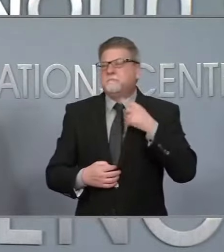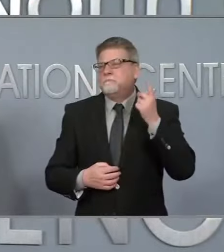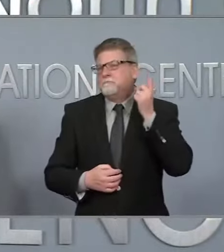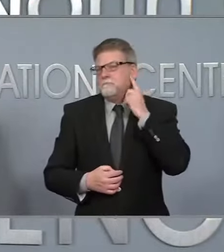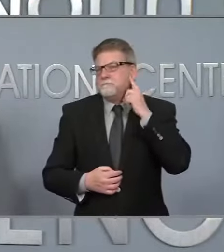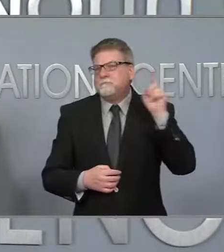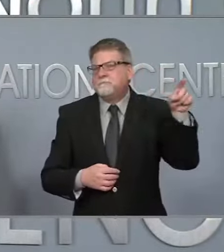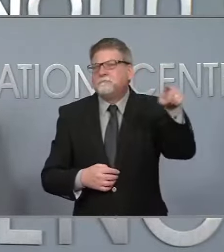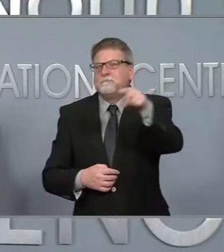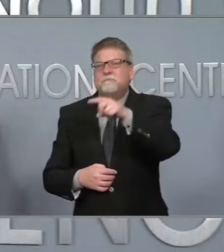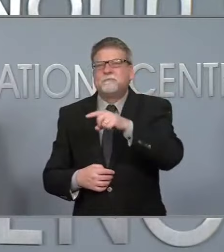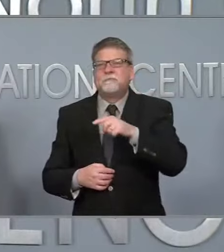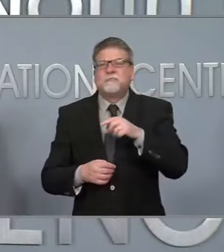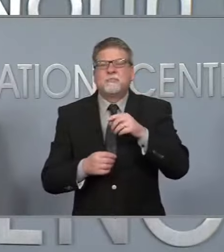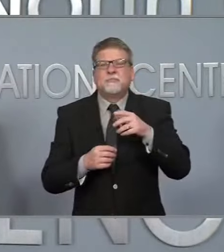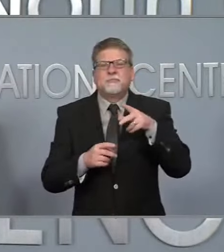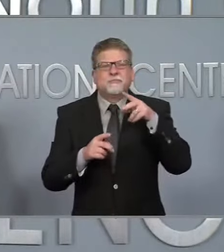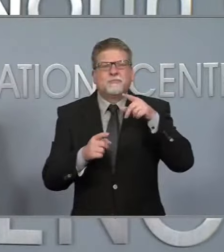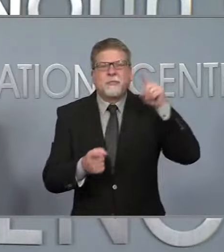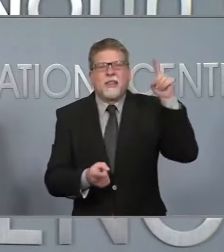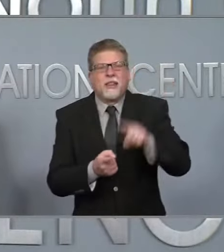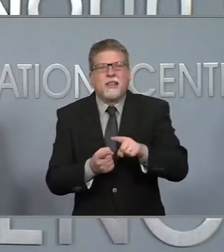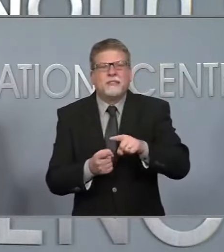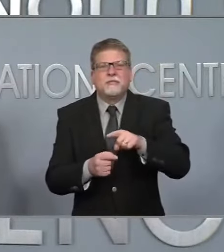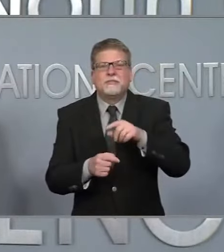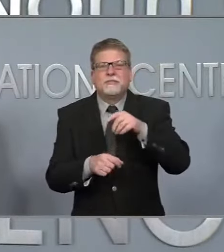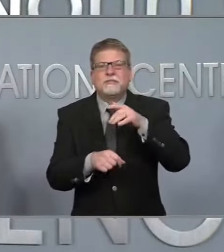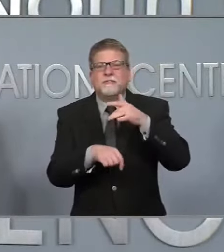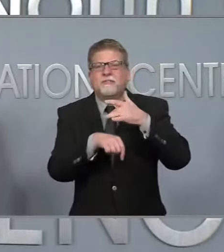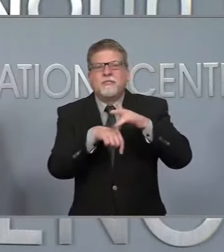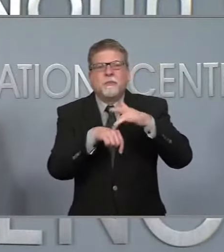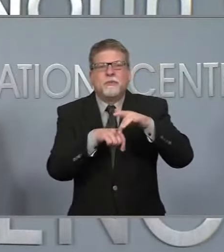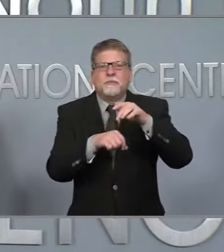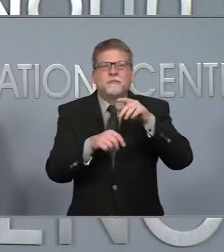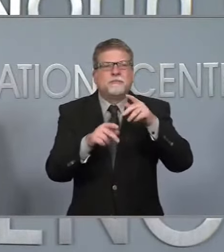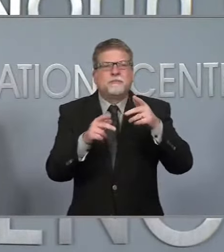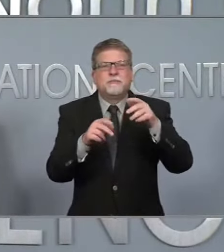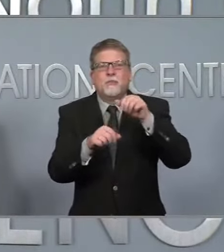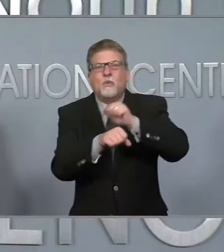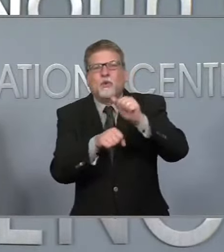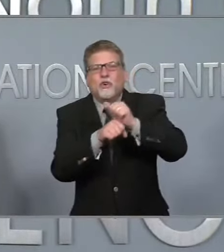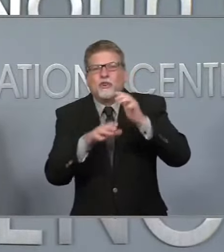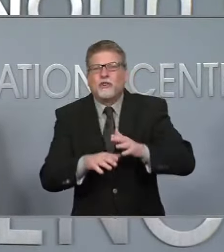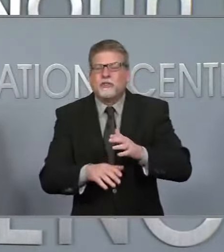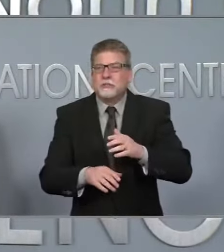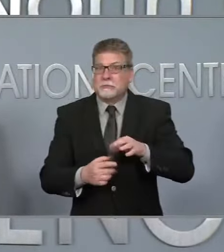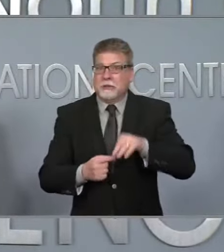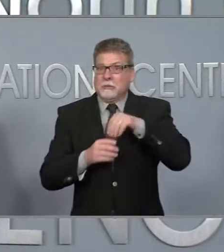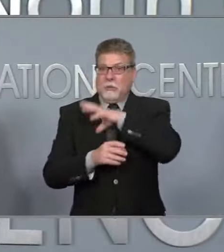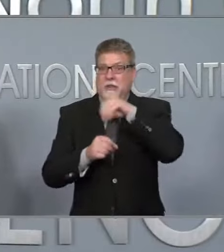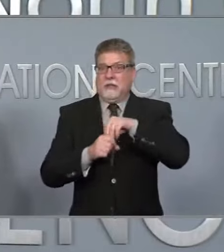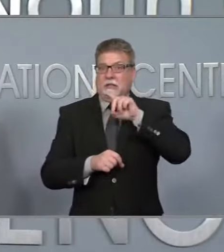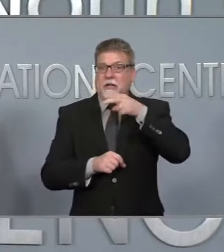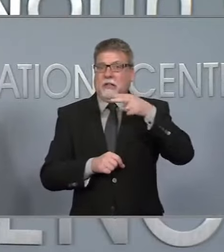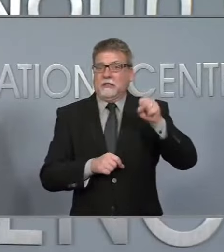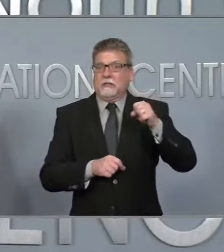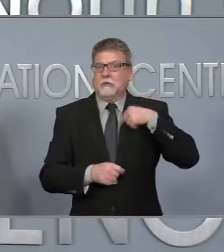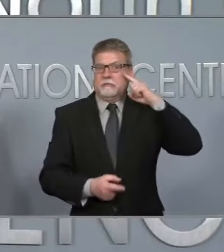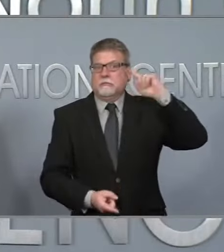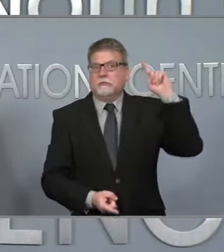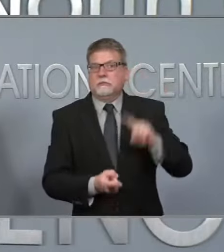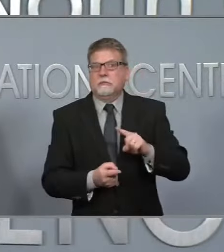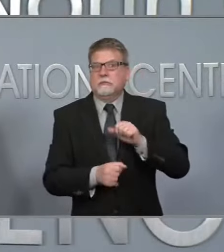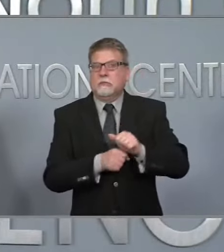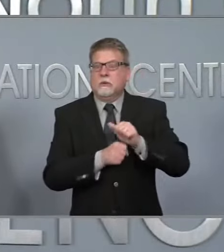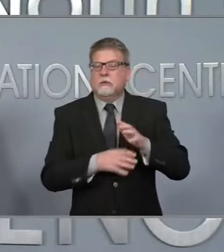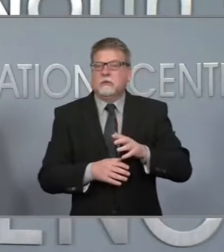especially acute at DHHS and especially in certain areas. What's your plan for addressing that so the workers